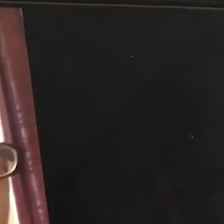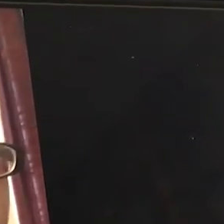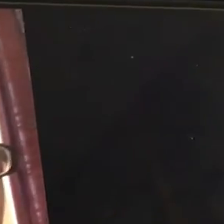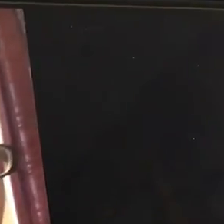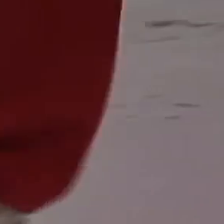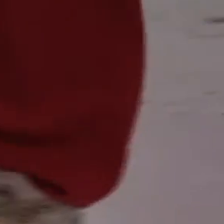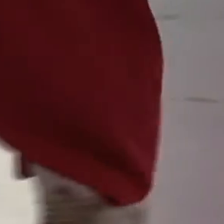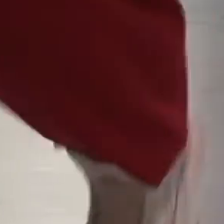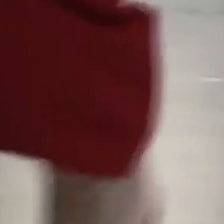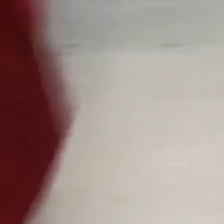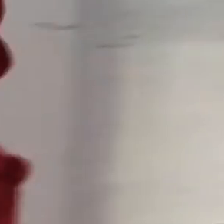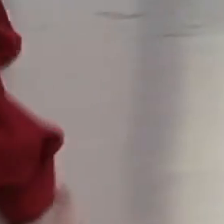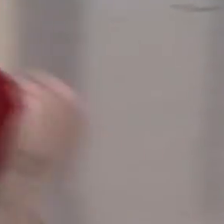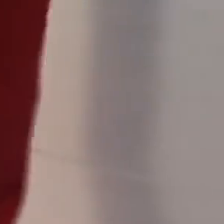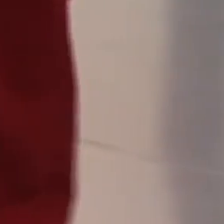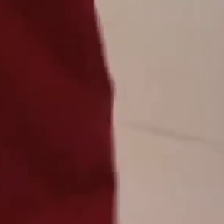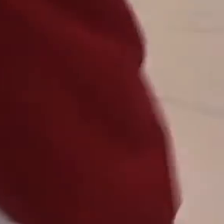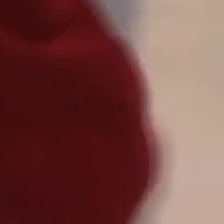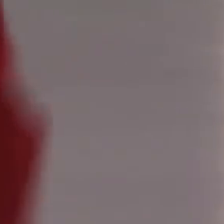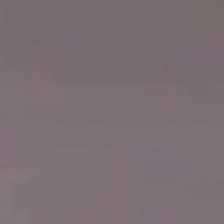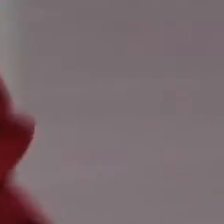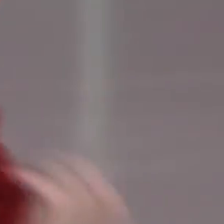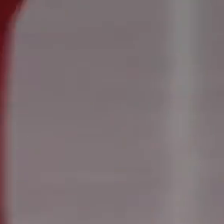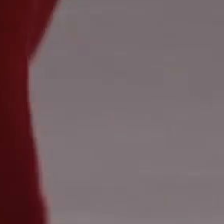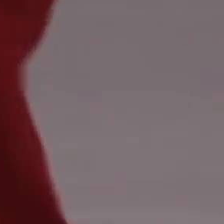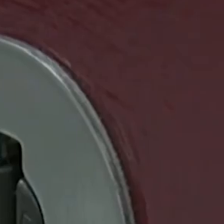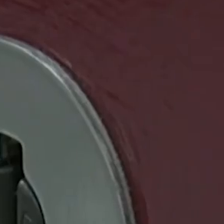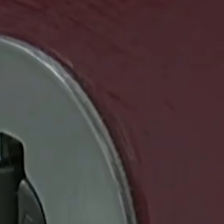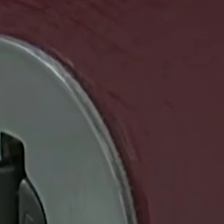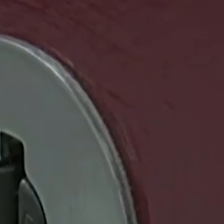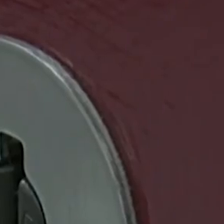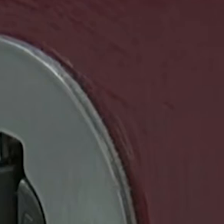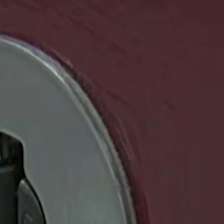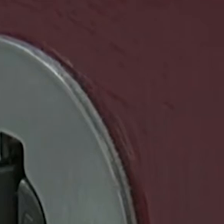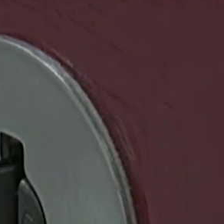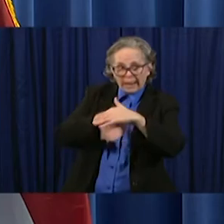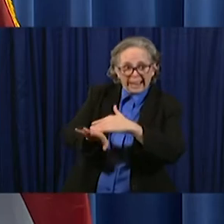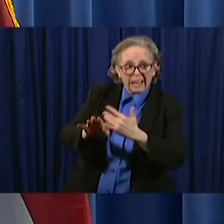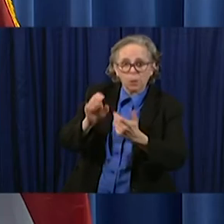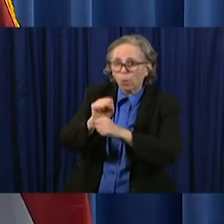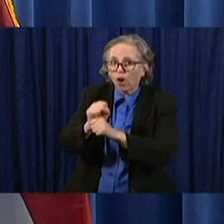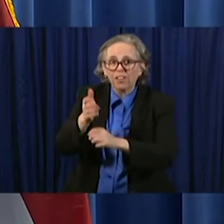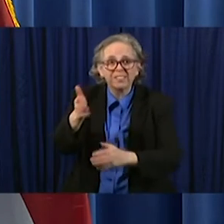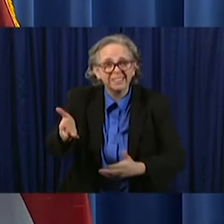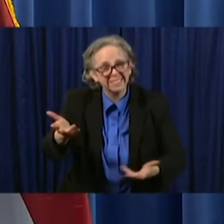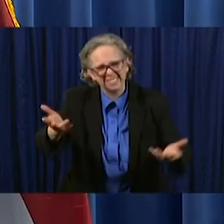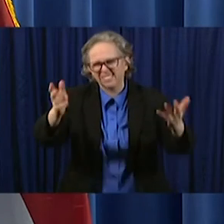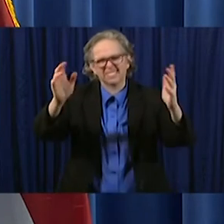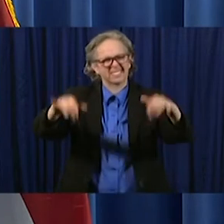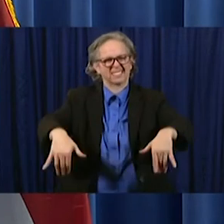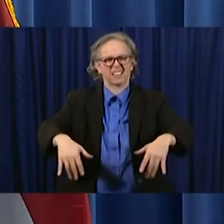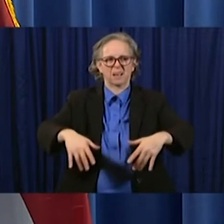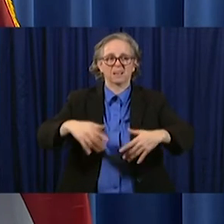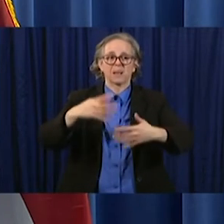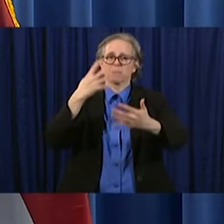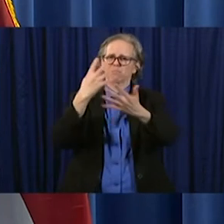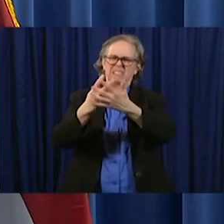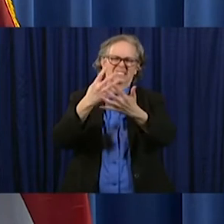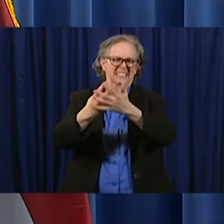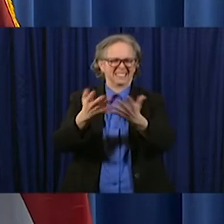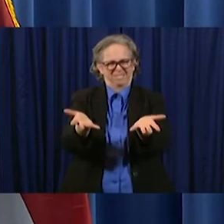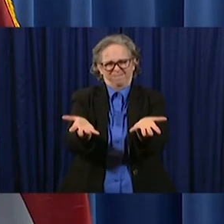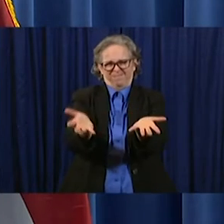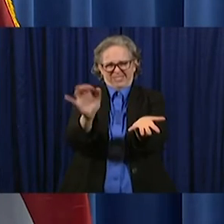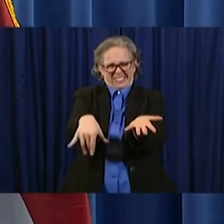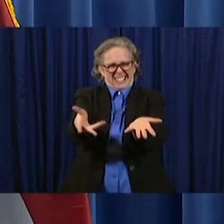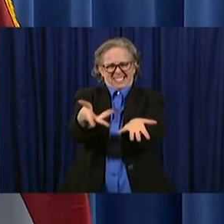plus. DeWine says it was a predictable problem. Prisons by their nature, congregate